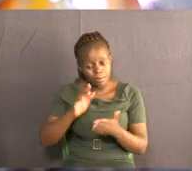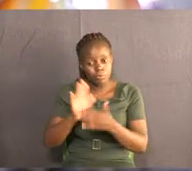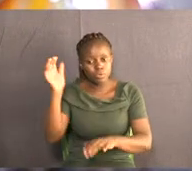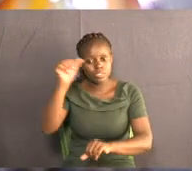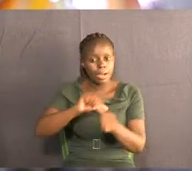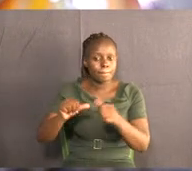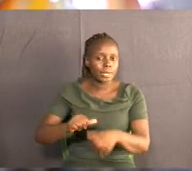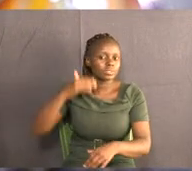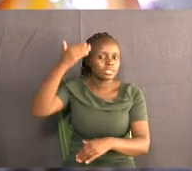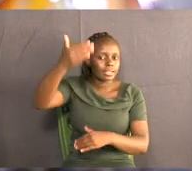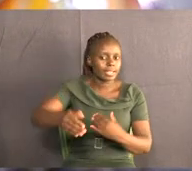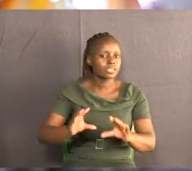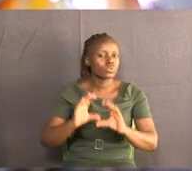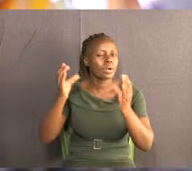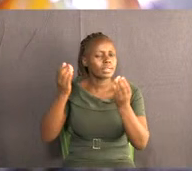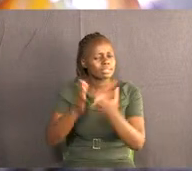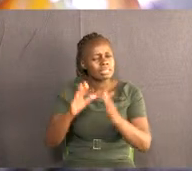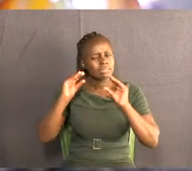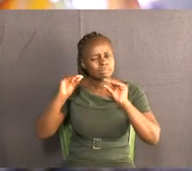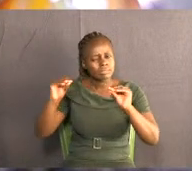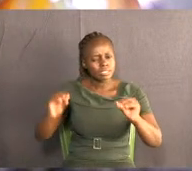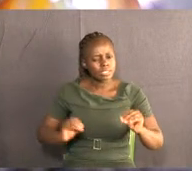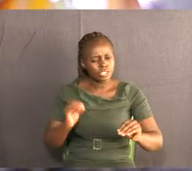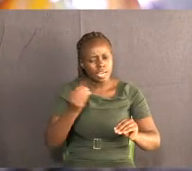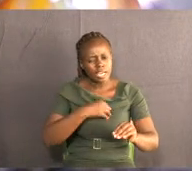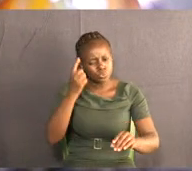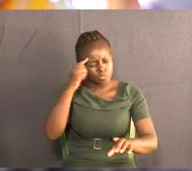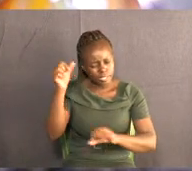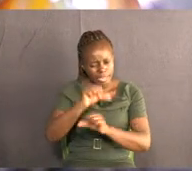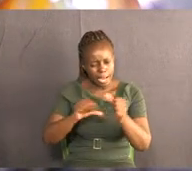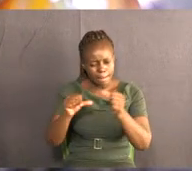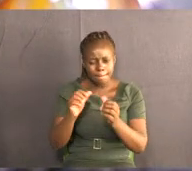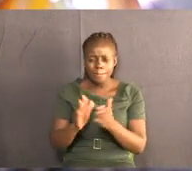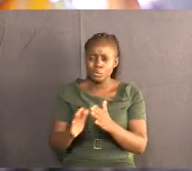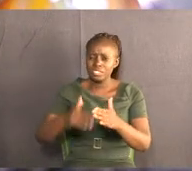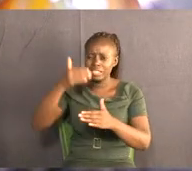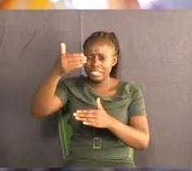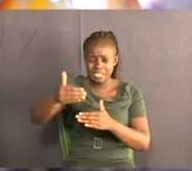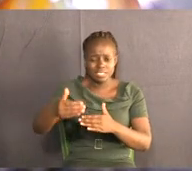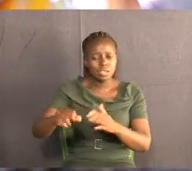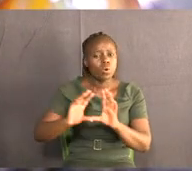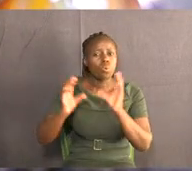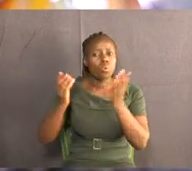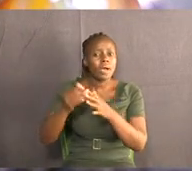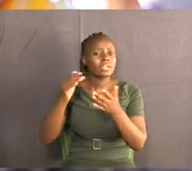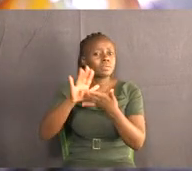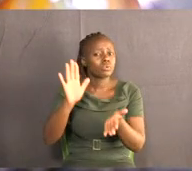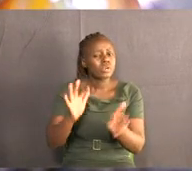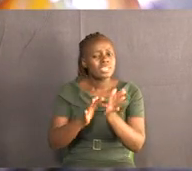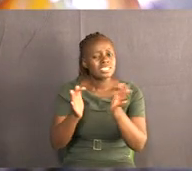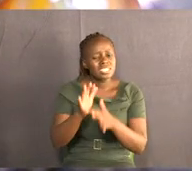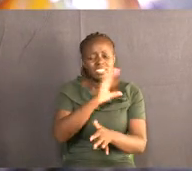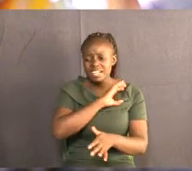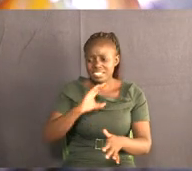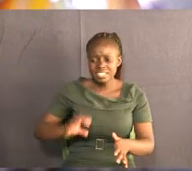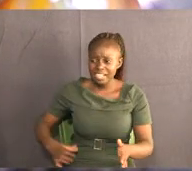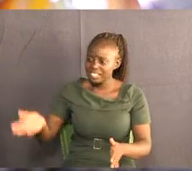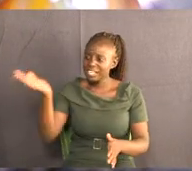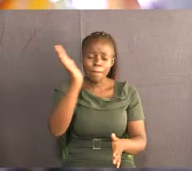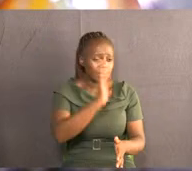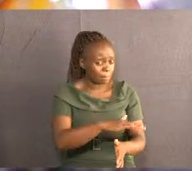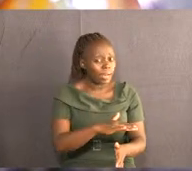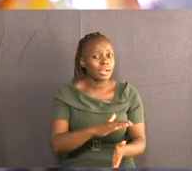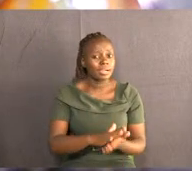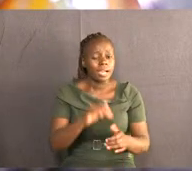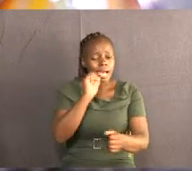world. Teaches us to think about the next world more, that we are meeting Christ, that Jesus Christ is coming back, and Paul continues